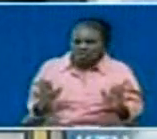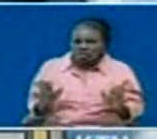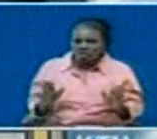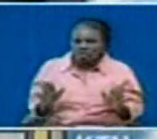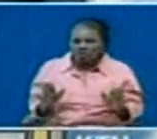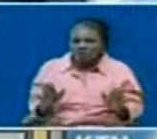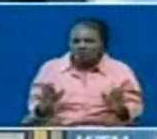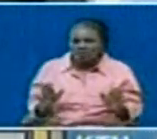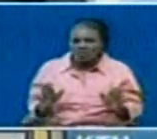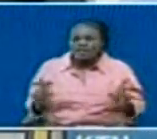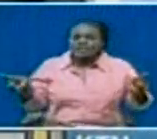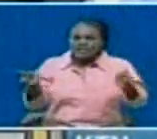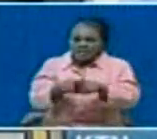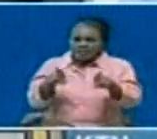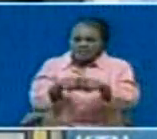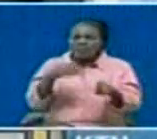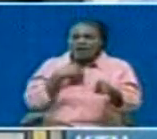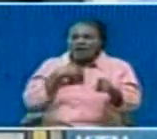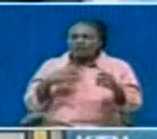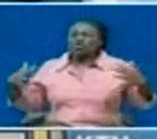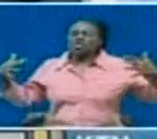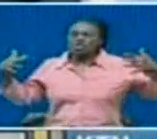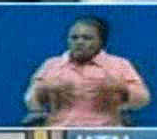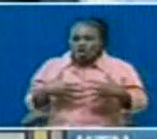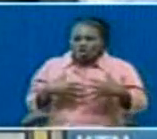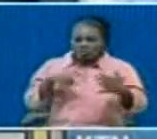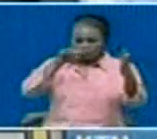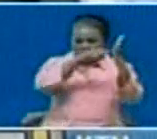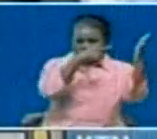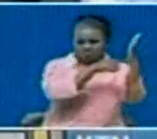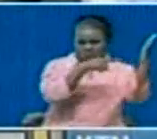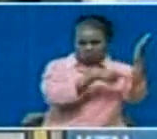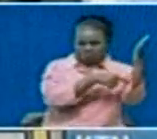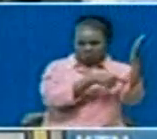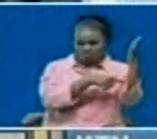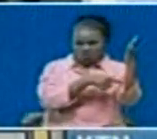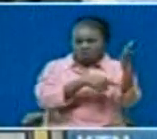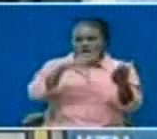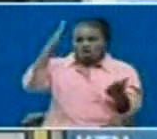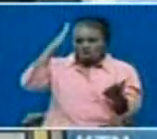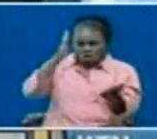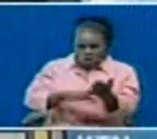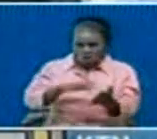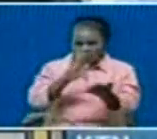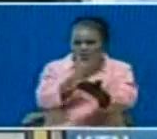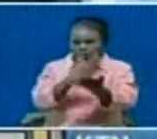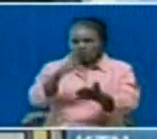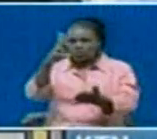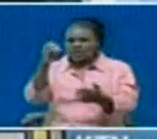and has revealed a number of shocking details. We have established that between 2011